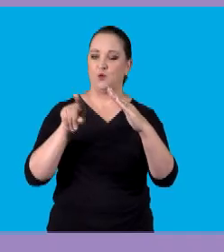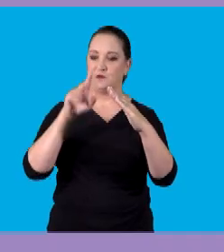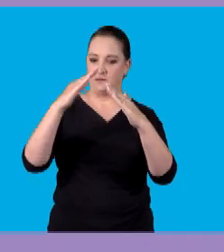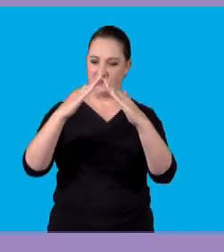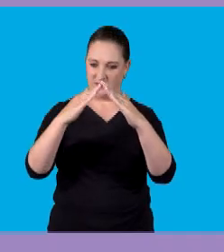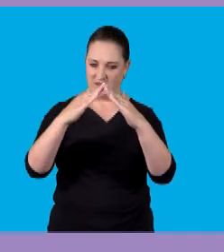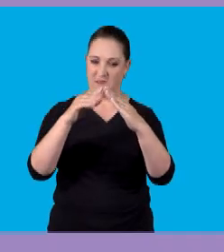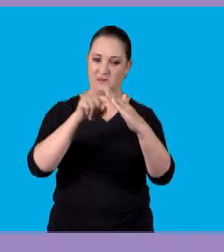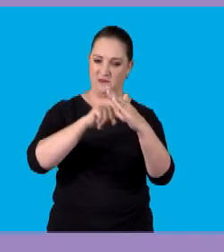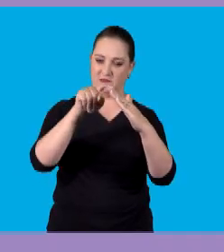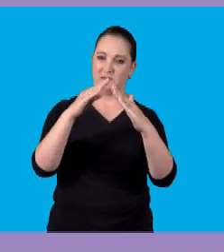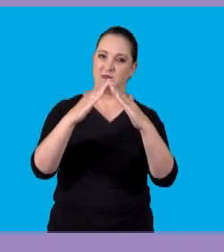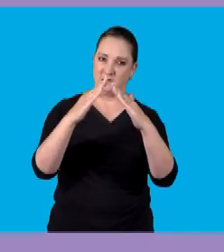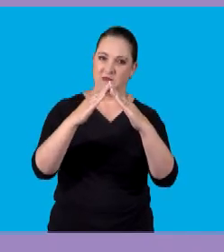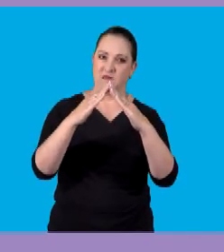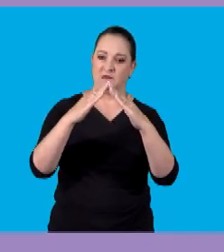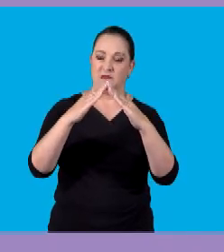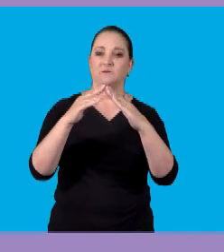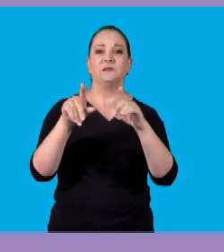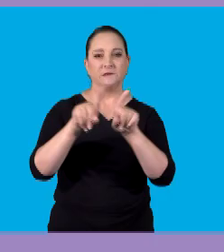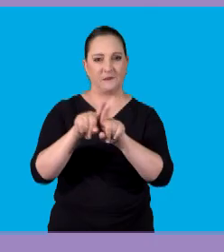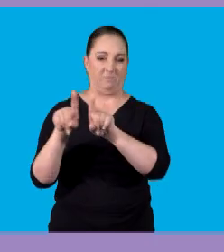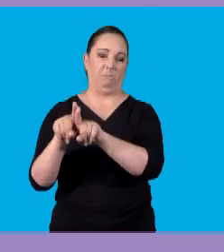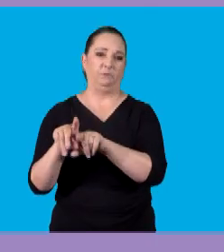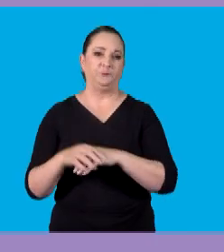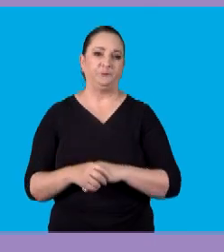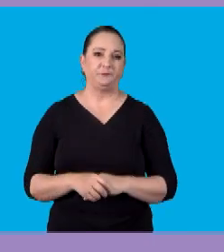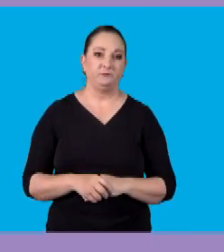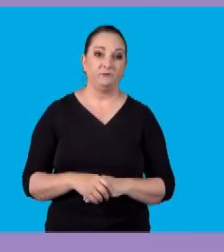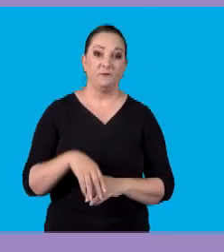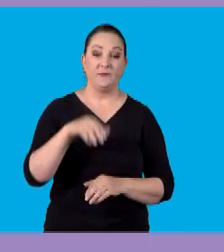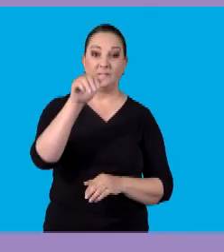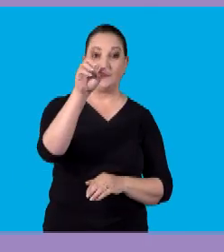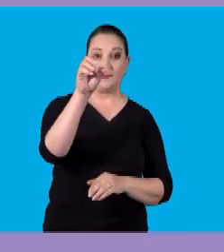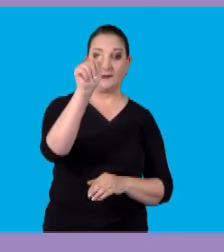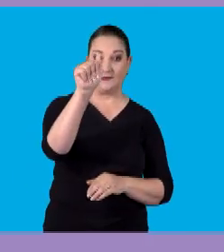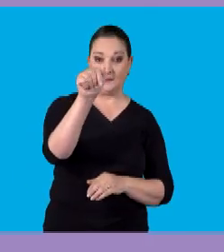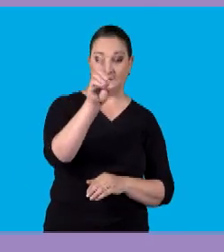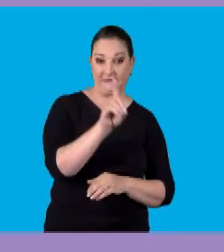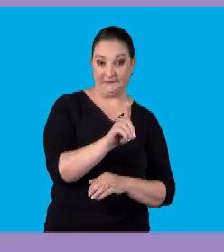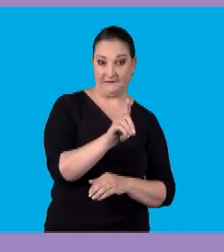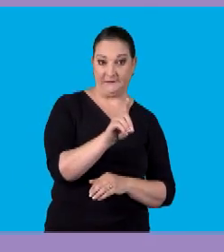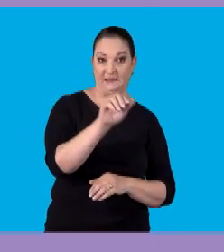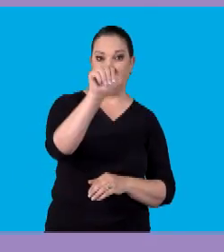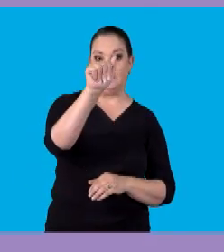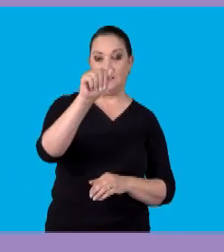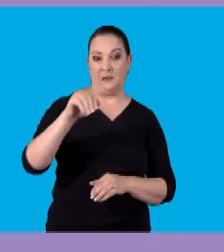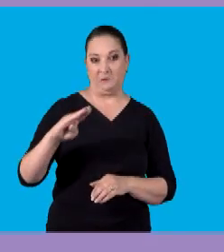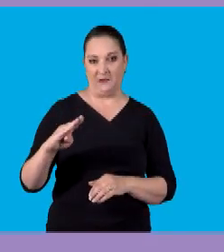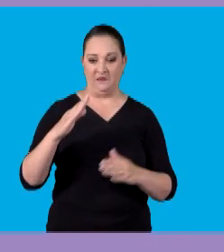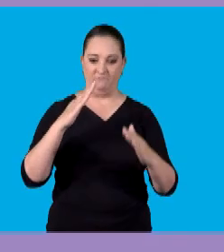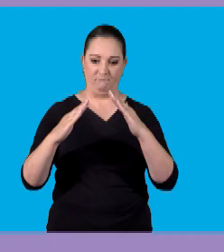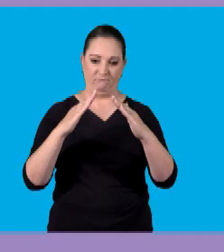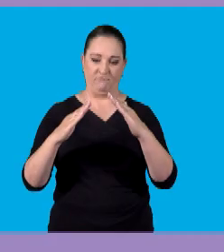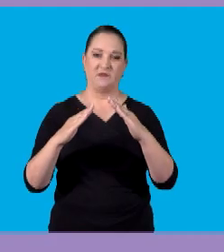So AB is equals to AD, which means that AD is also equals